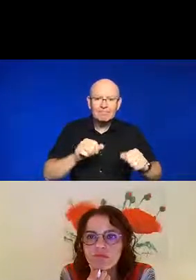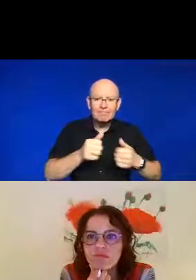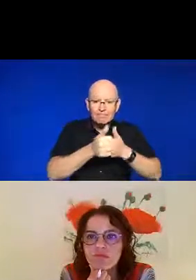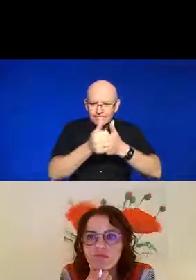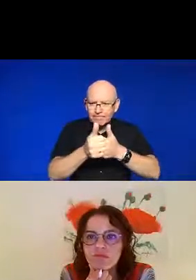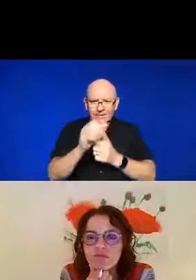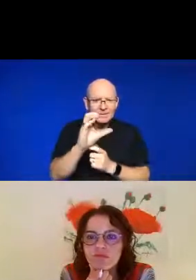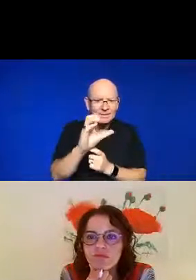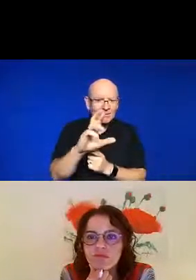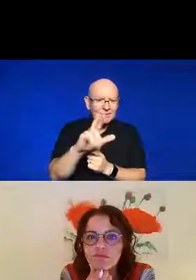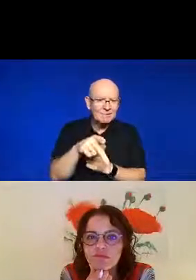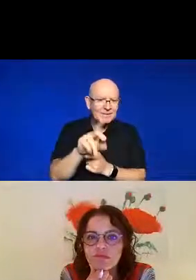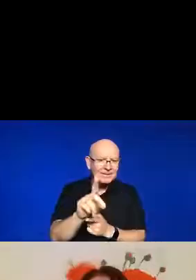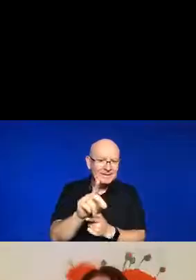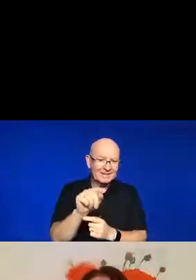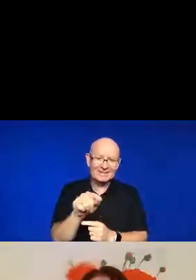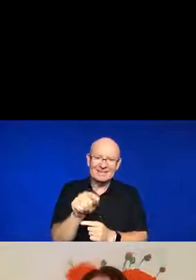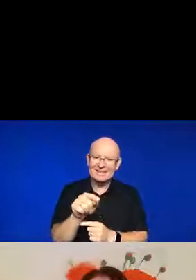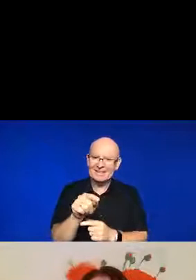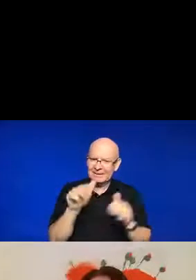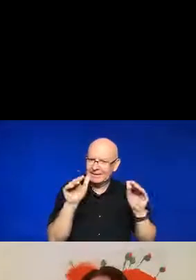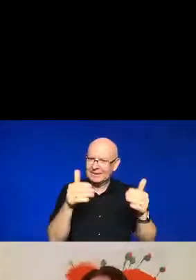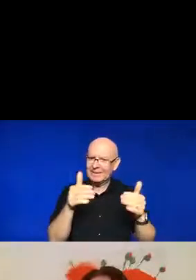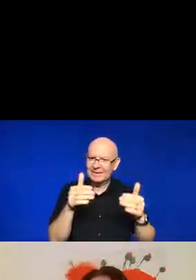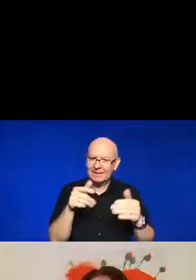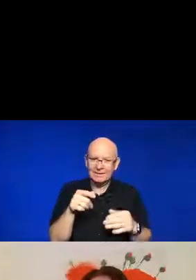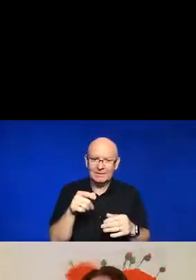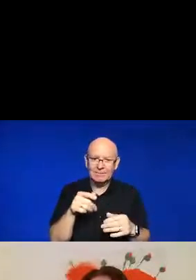for children with disabilities. Next slide, please.